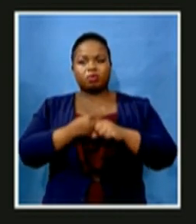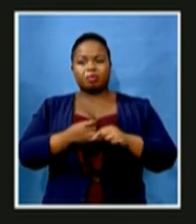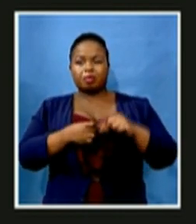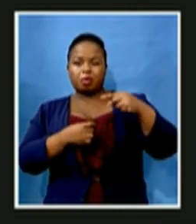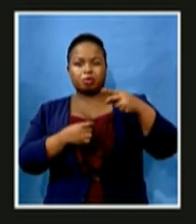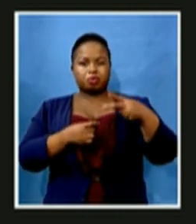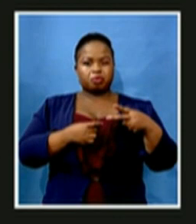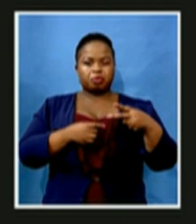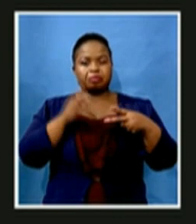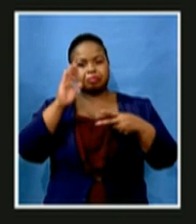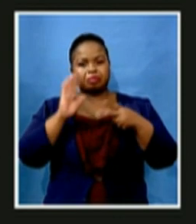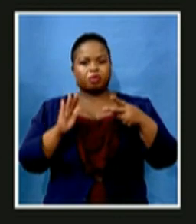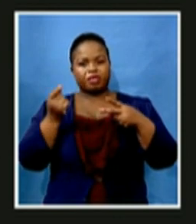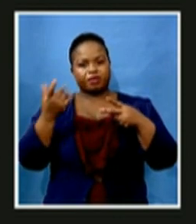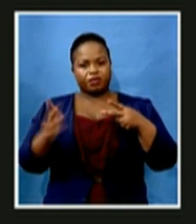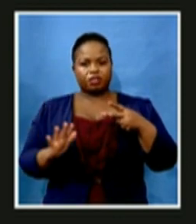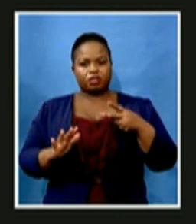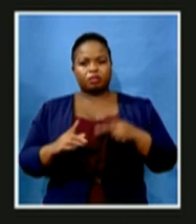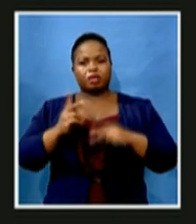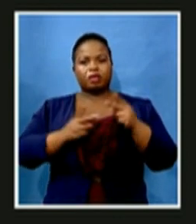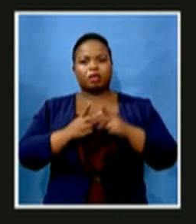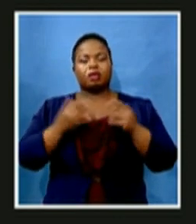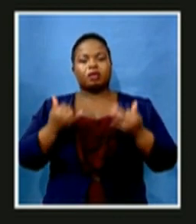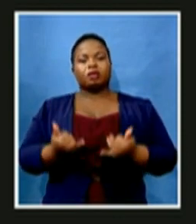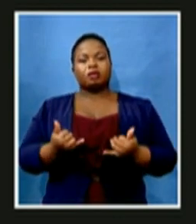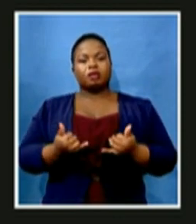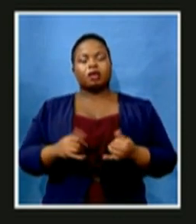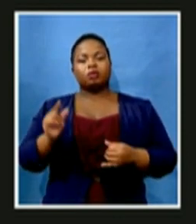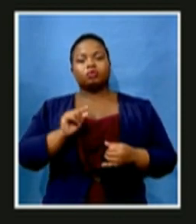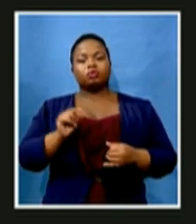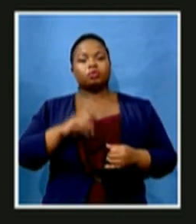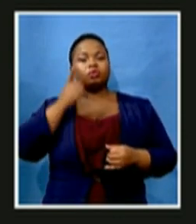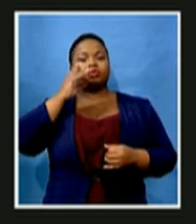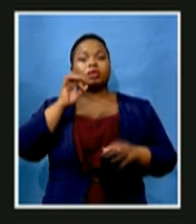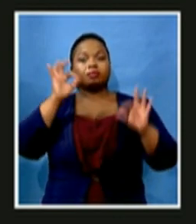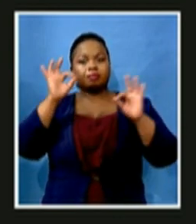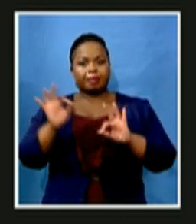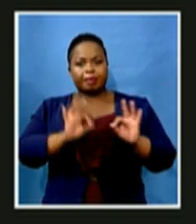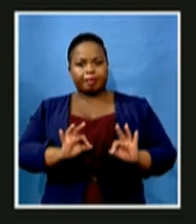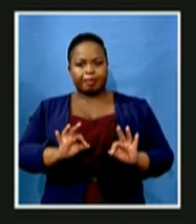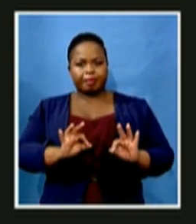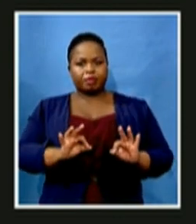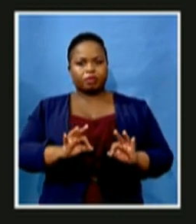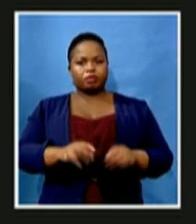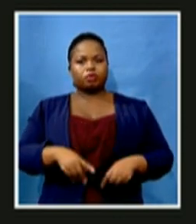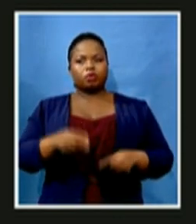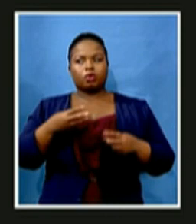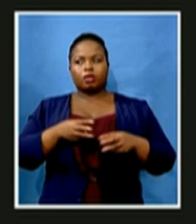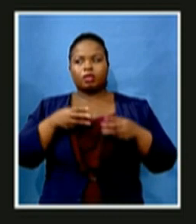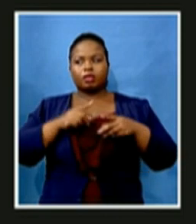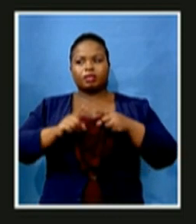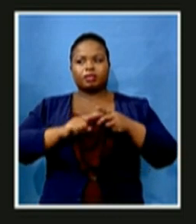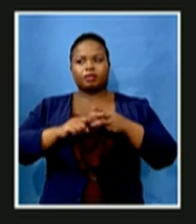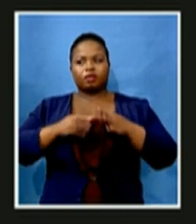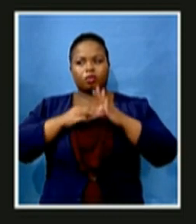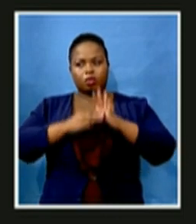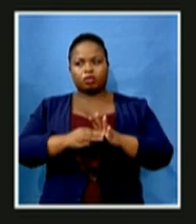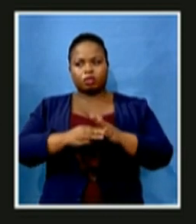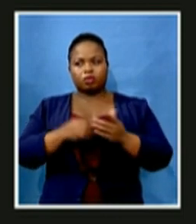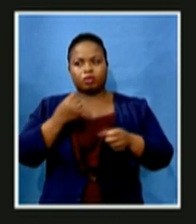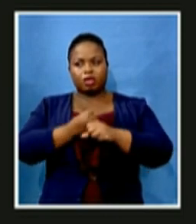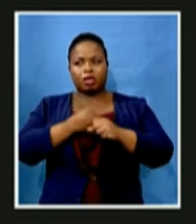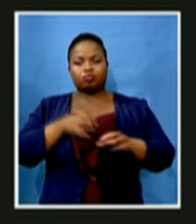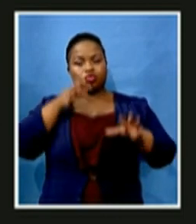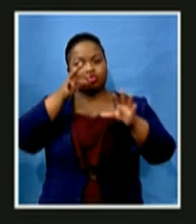We're hoping that as we refine the models, we can continue to contribute to the debate. In terms of fitting